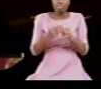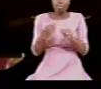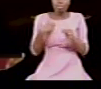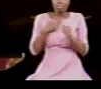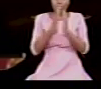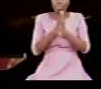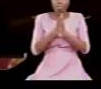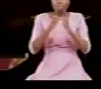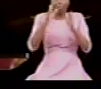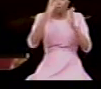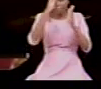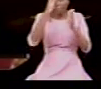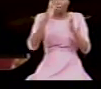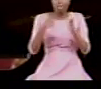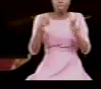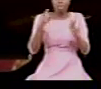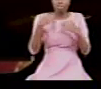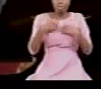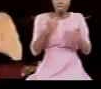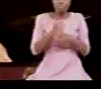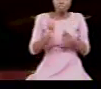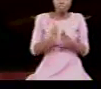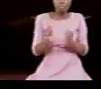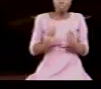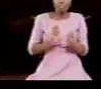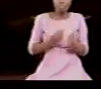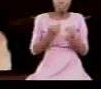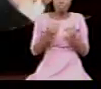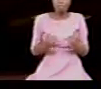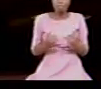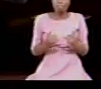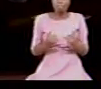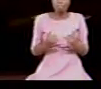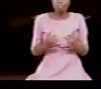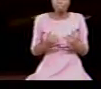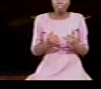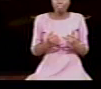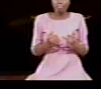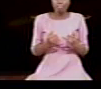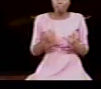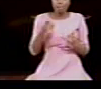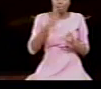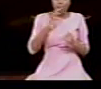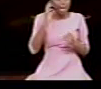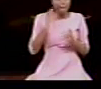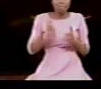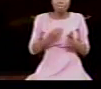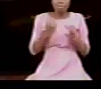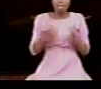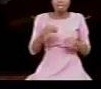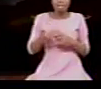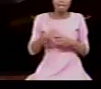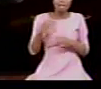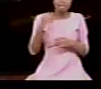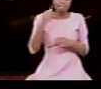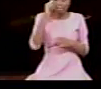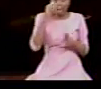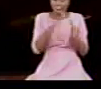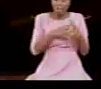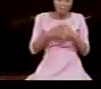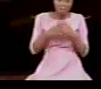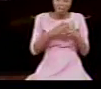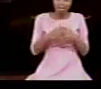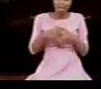look at this message that you have shared with us now. Look at them hearing us now in America, hearing us now in Europe, hearing us now in